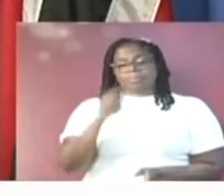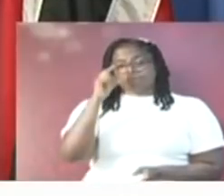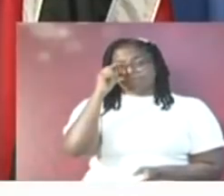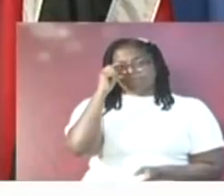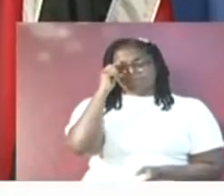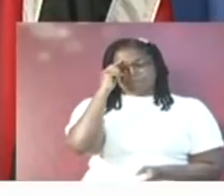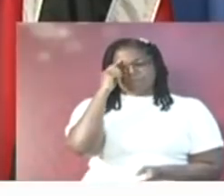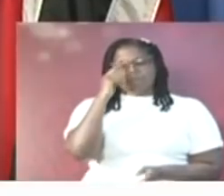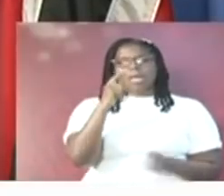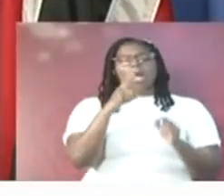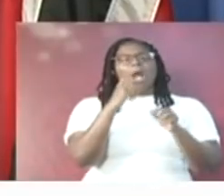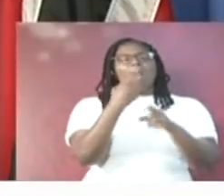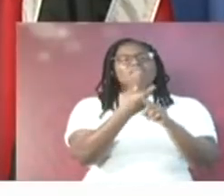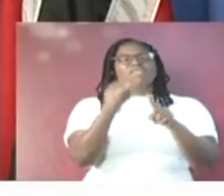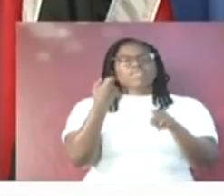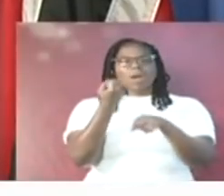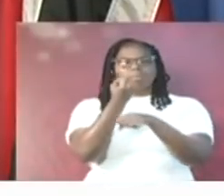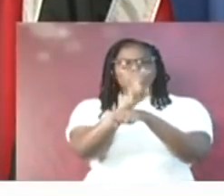midnight tonight,